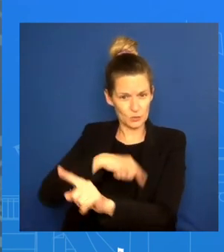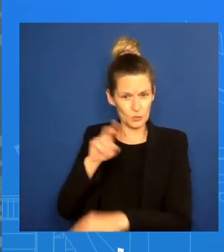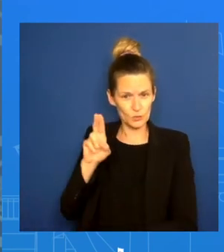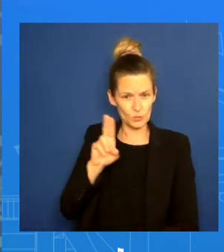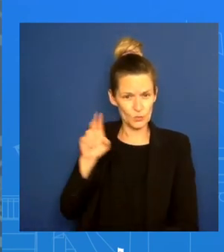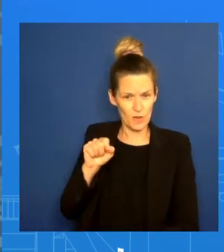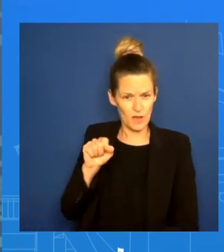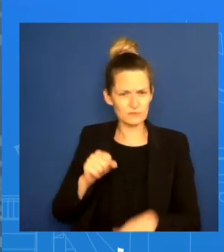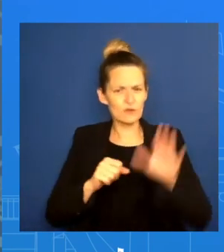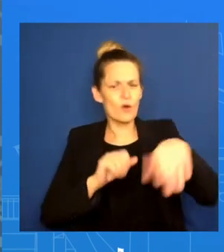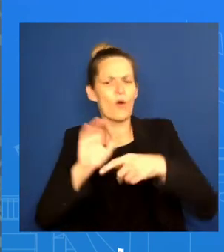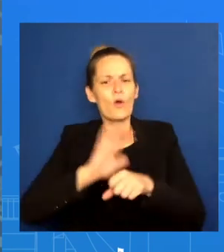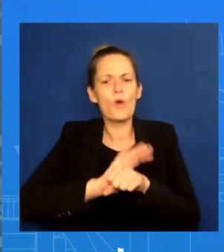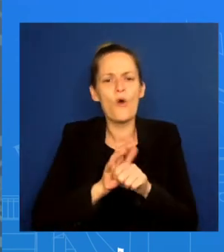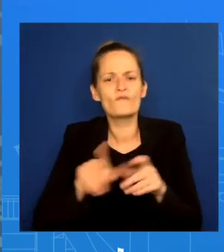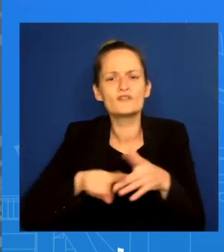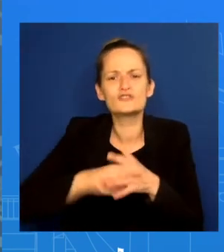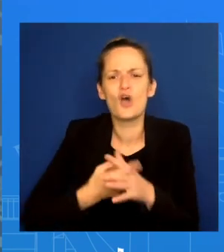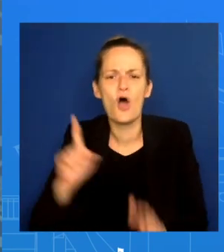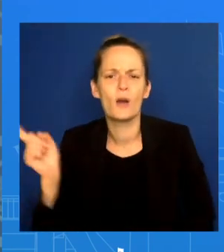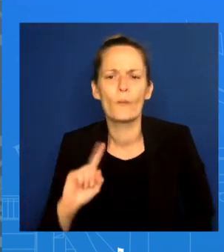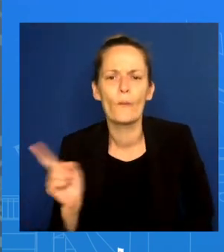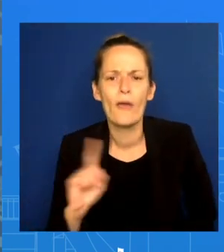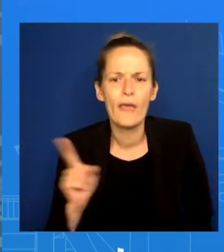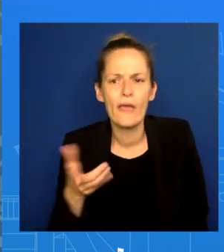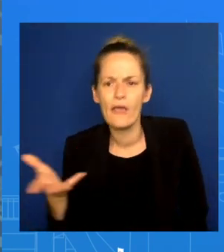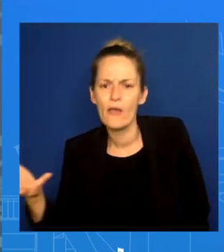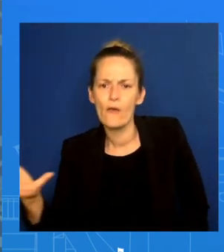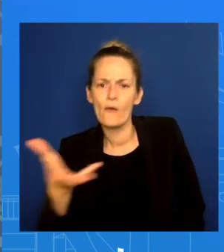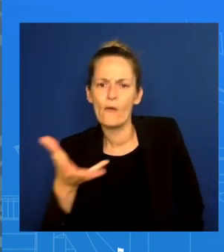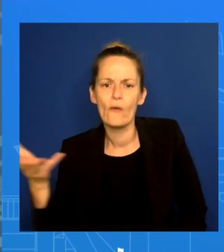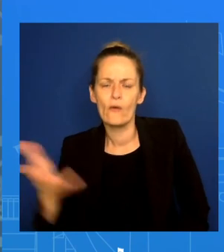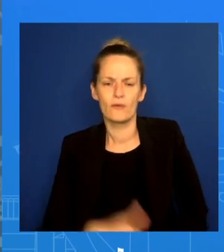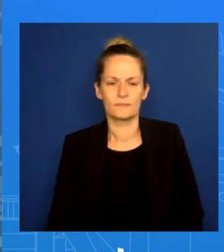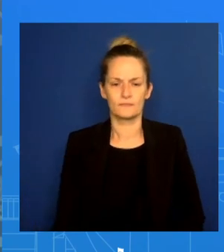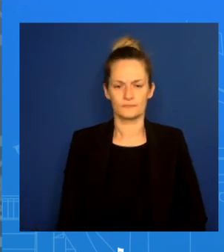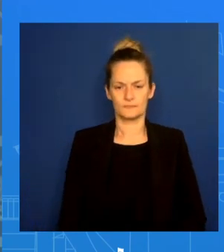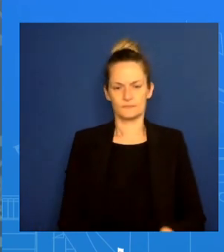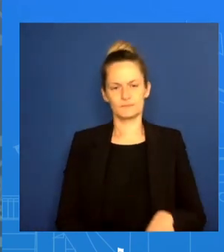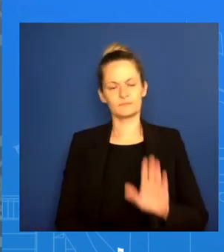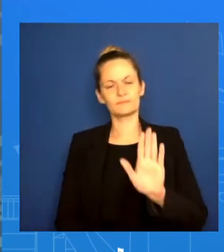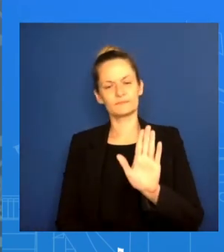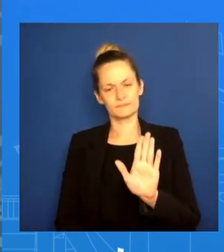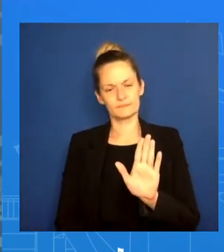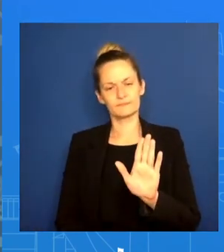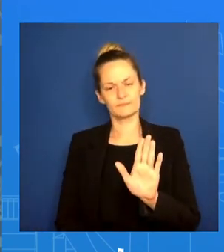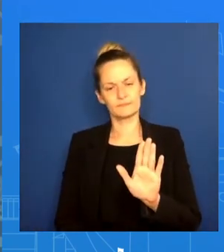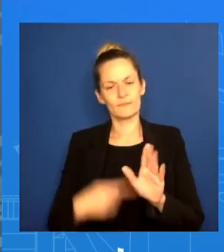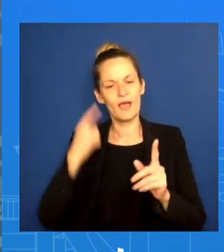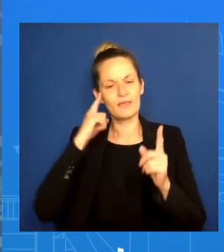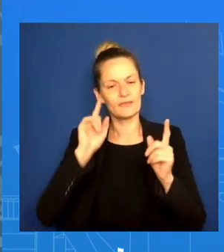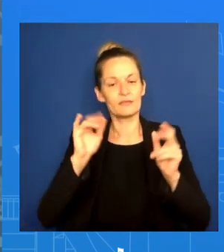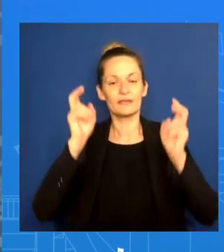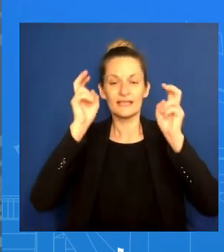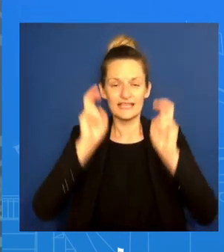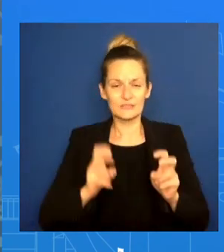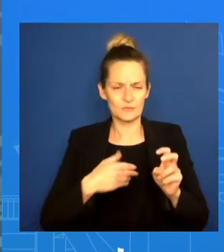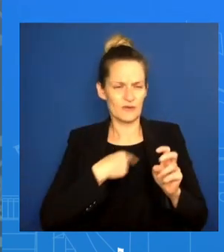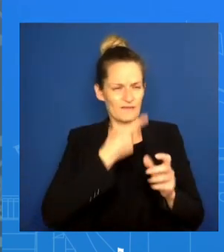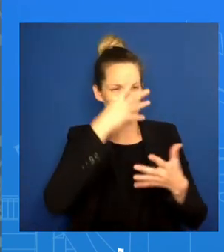They are big issues. No argument. I think we'll give you a readout when the call's over. I don't want to go into any more detail of the call than I just